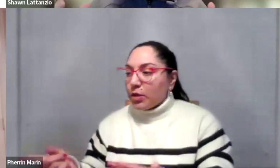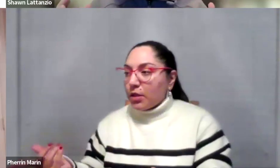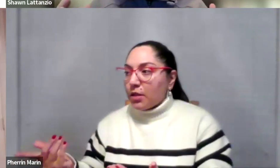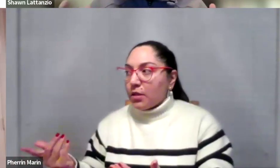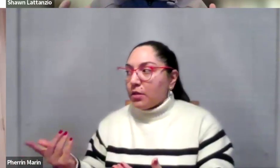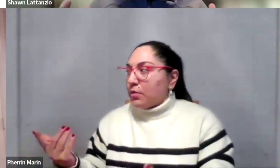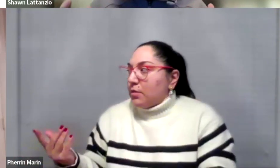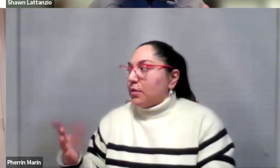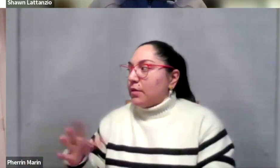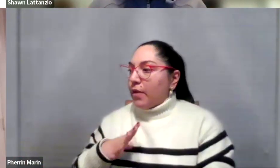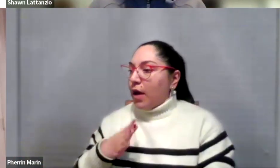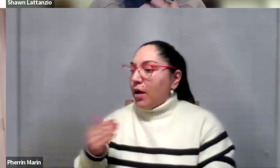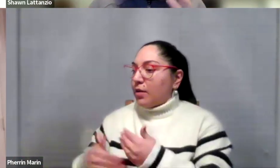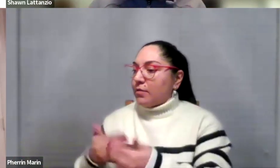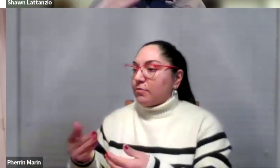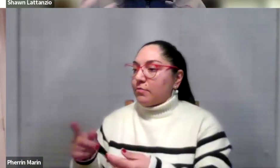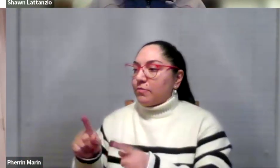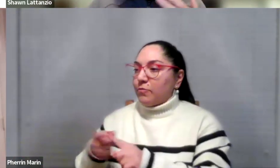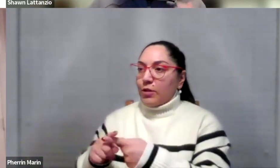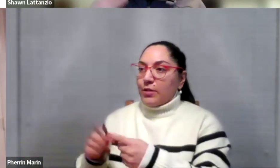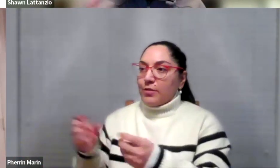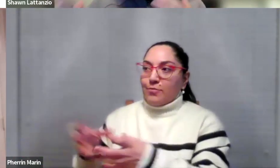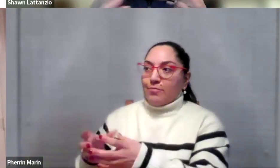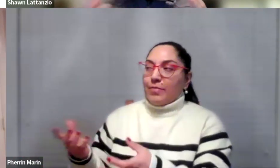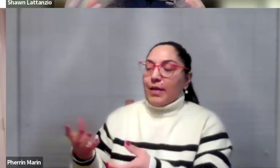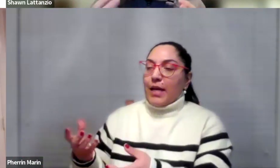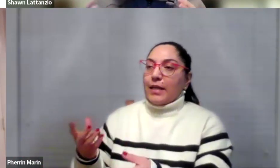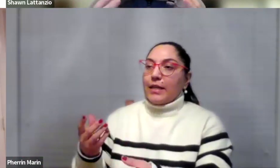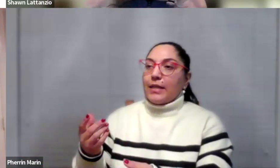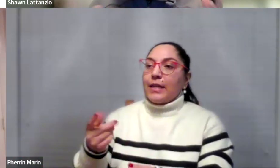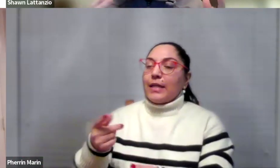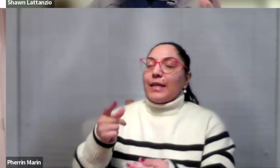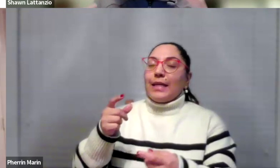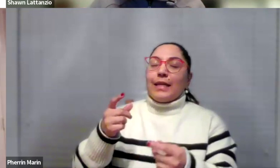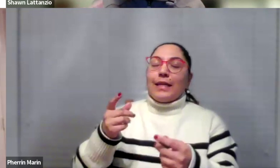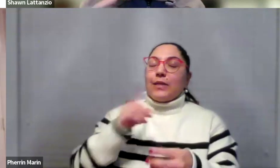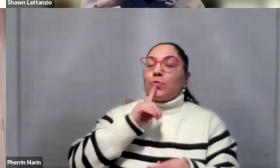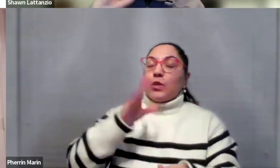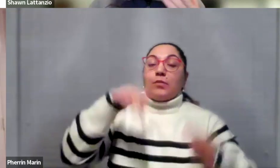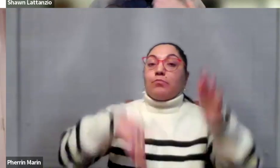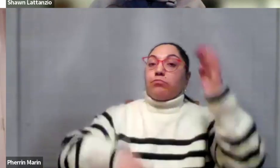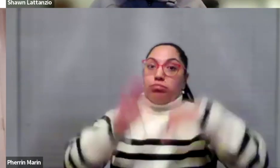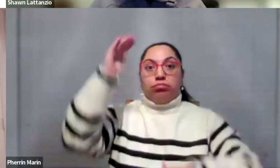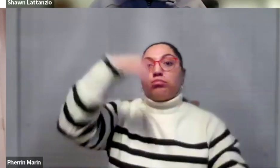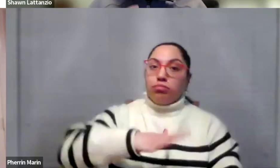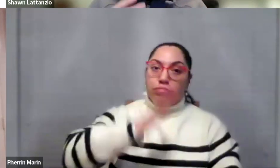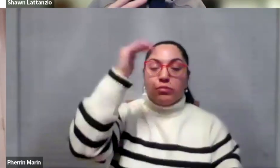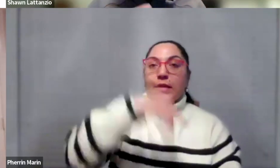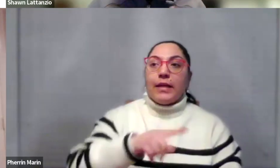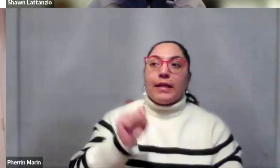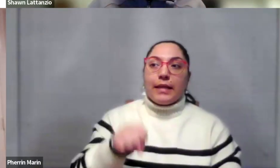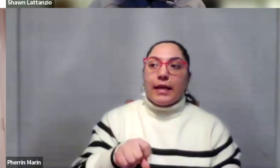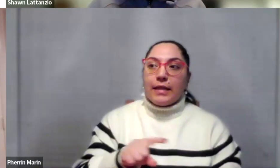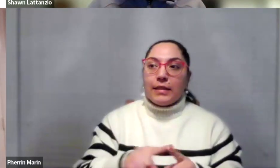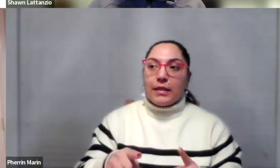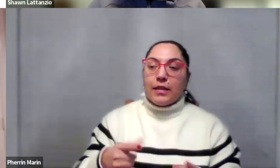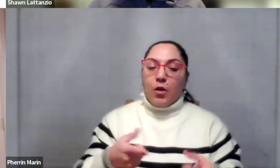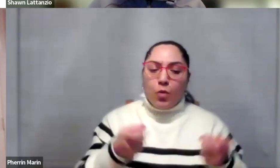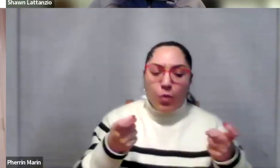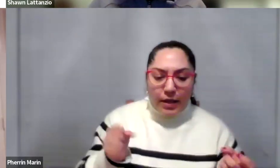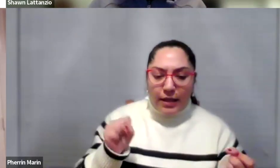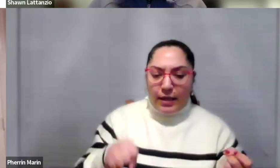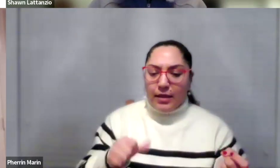their friends group is back. So it's can be everything, particularly with adolescents, because they can be impulsive, they can